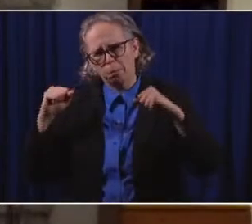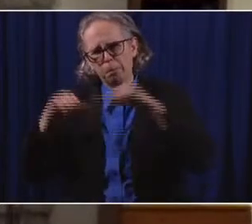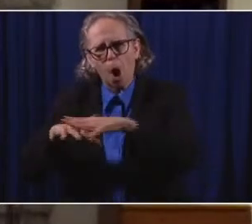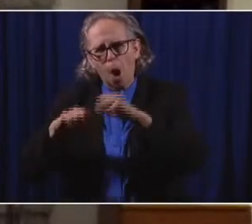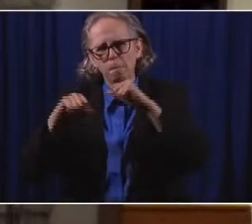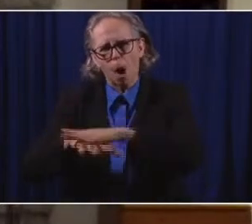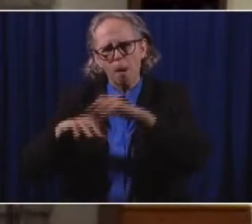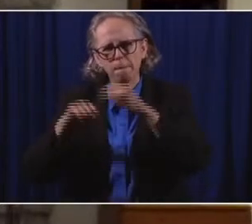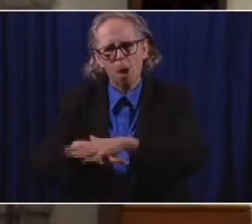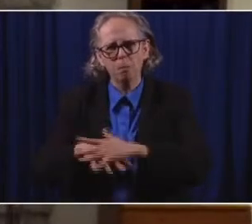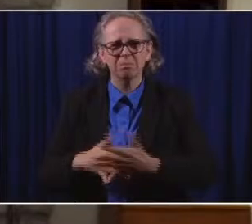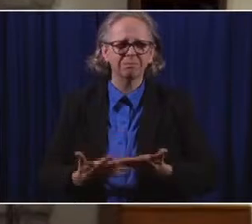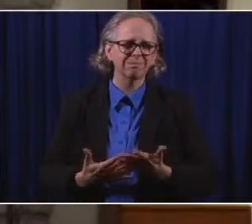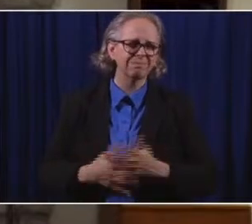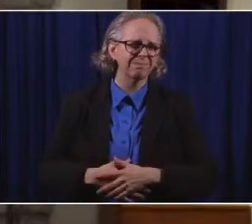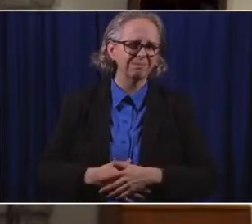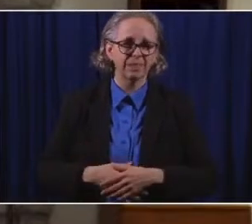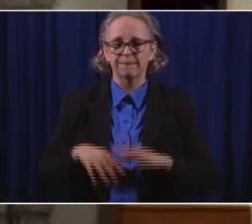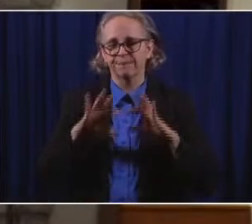gatherings with extended family.